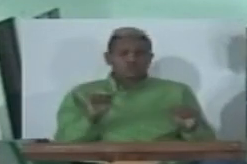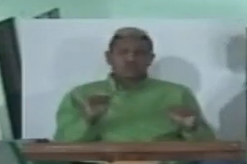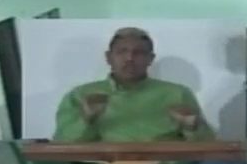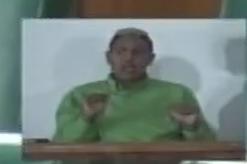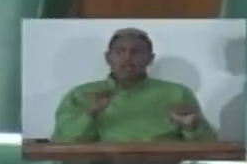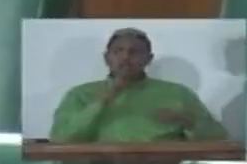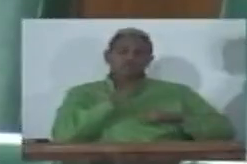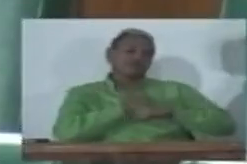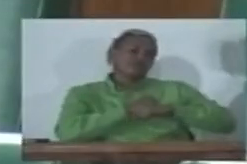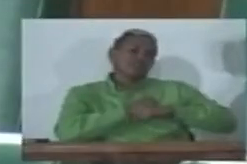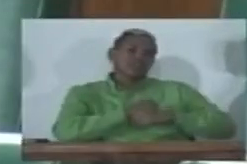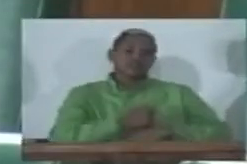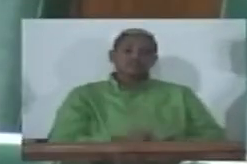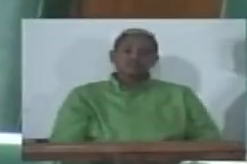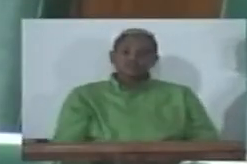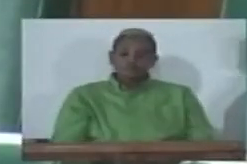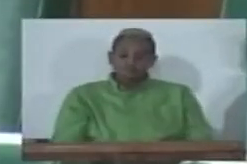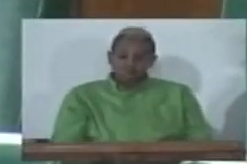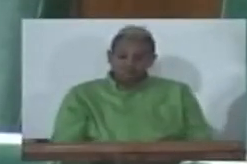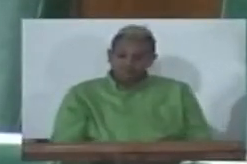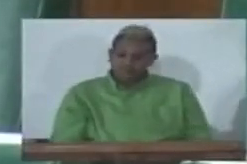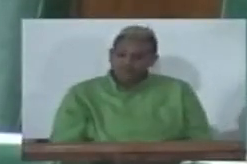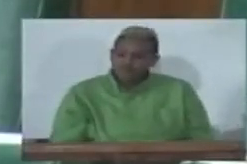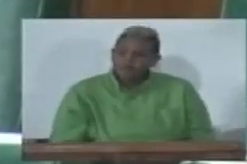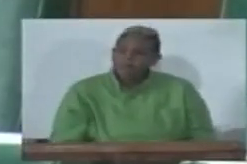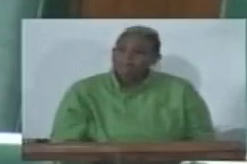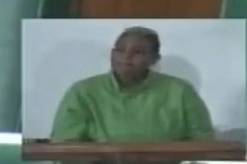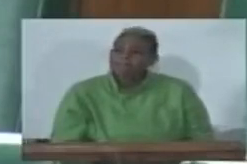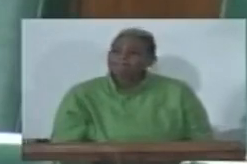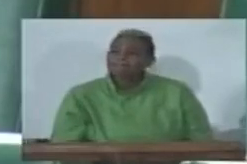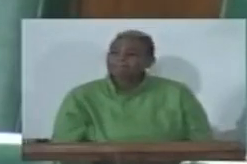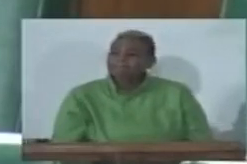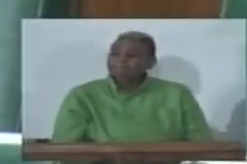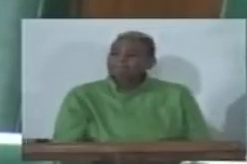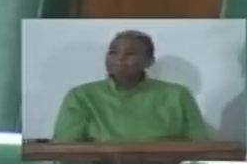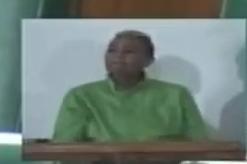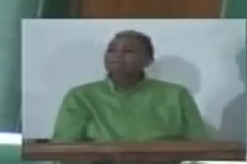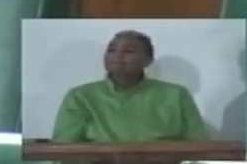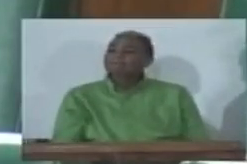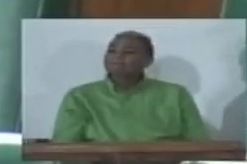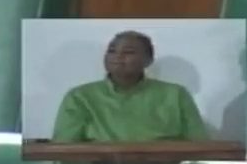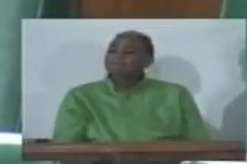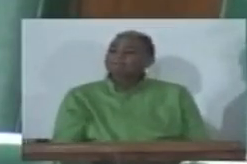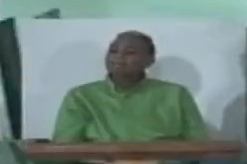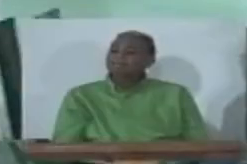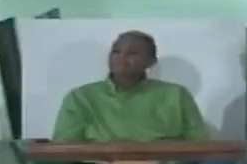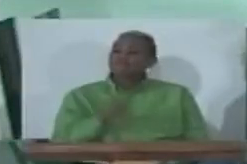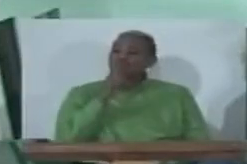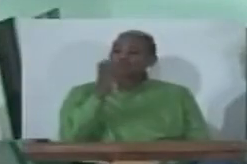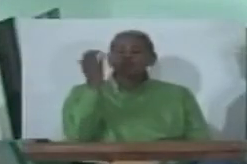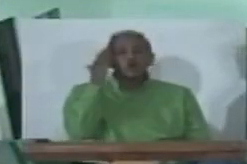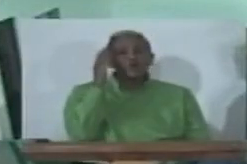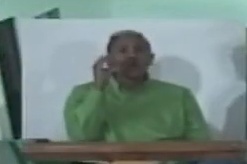to protect. So we really want to know what's the status of the code.